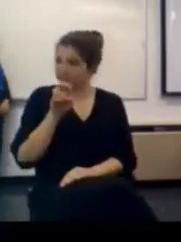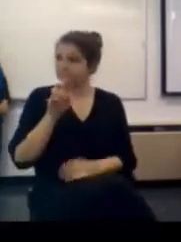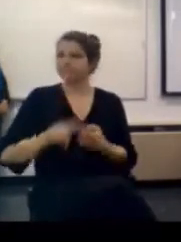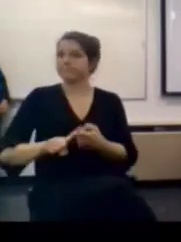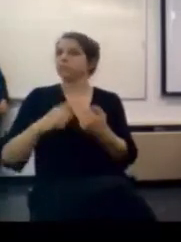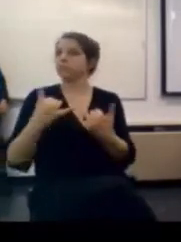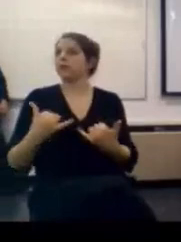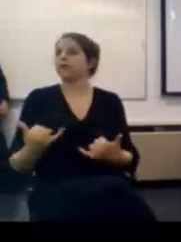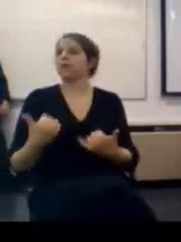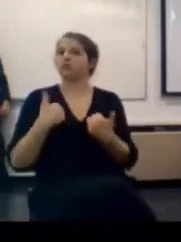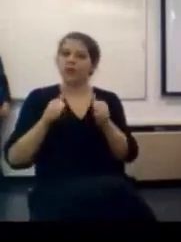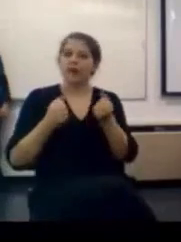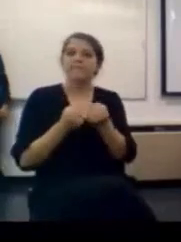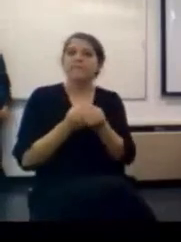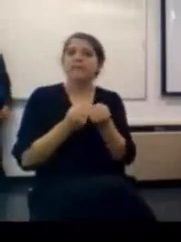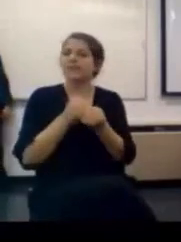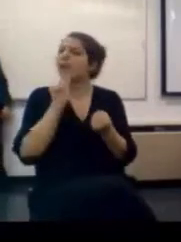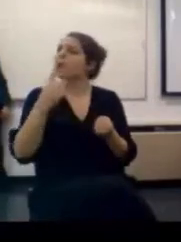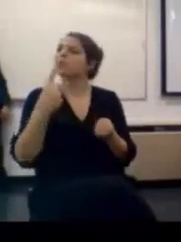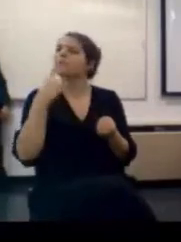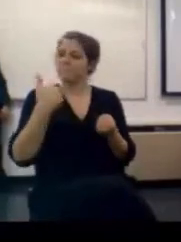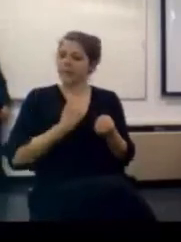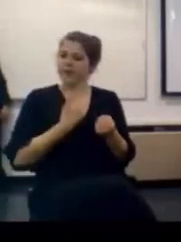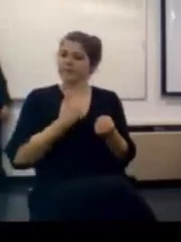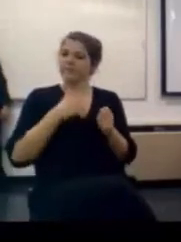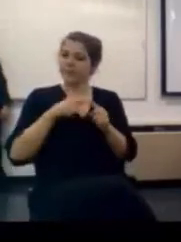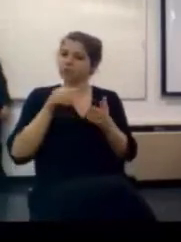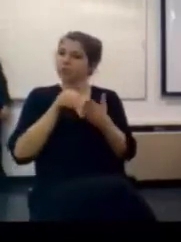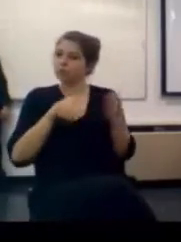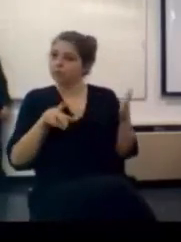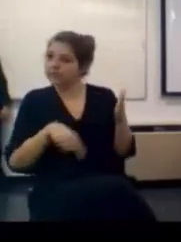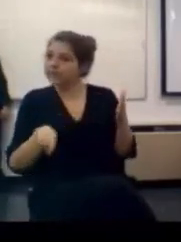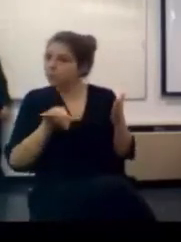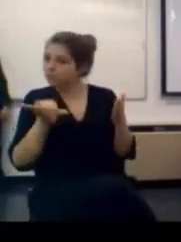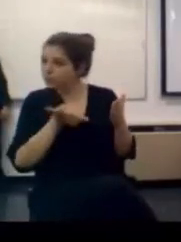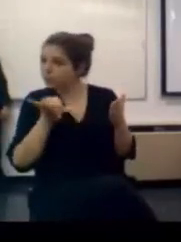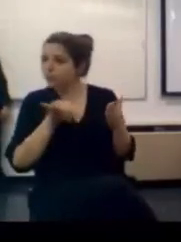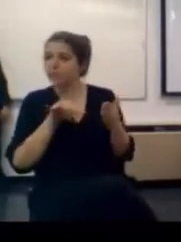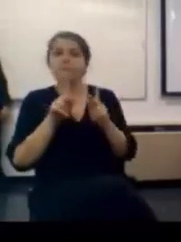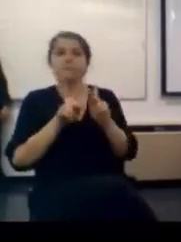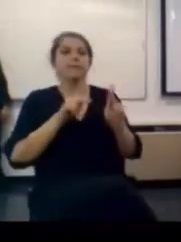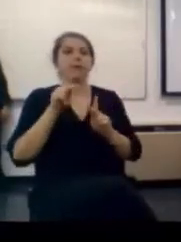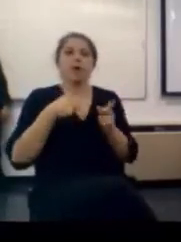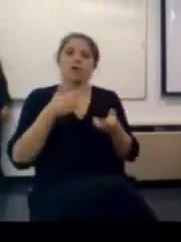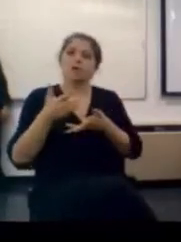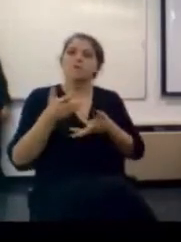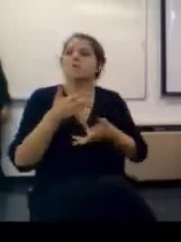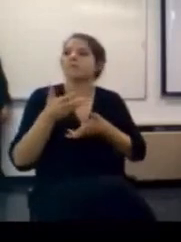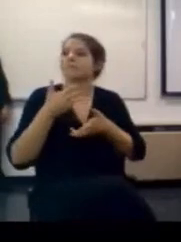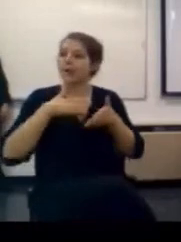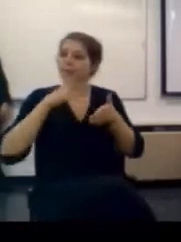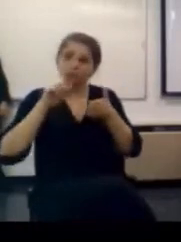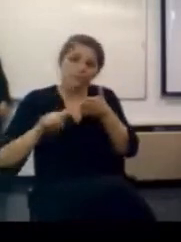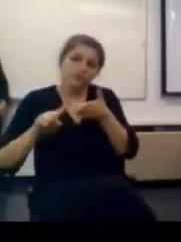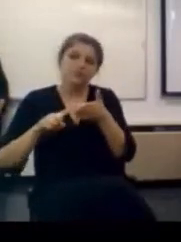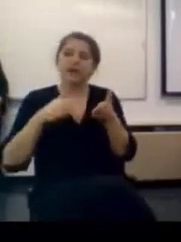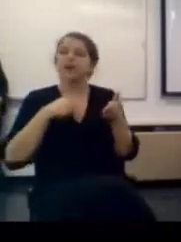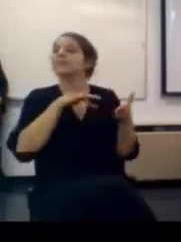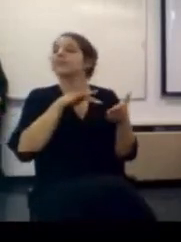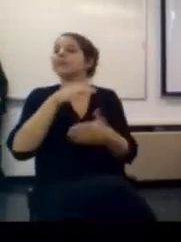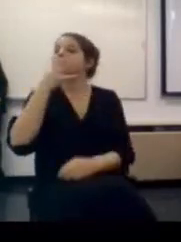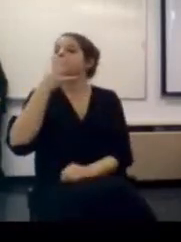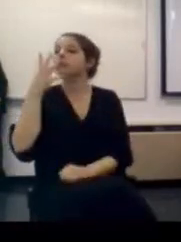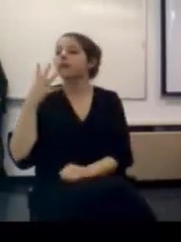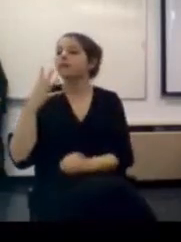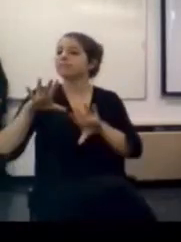to where I am today in terms of how I try to advocate not just for myself but for my students. For the people I deal with in